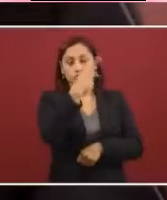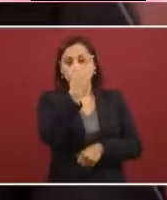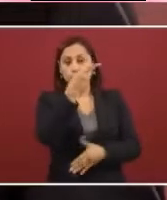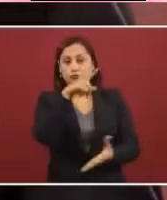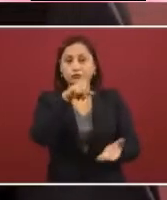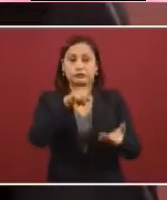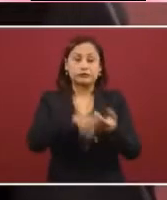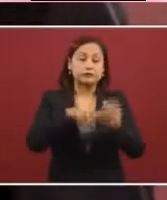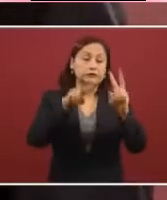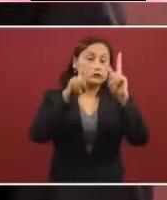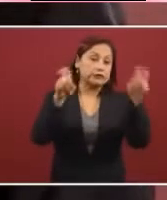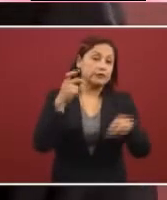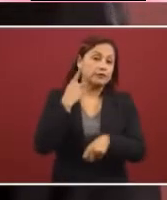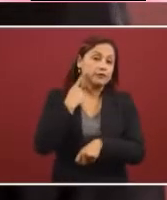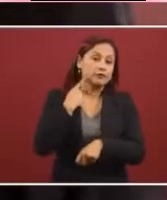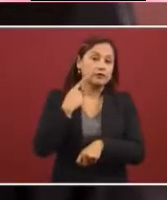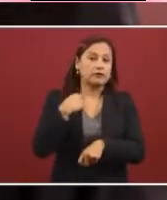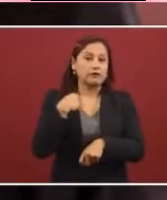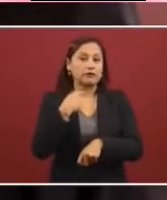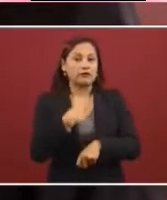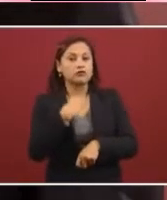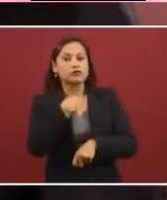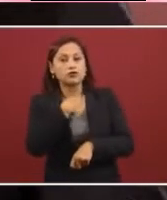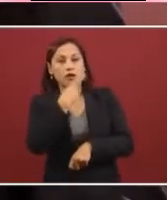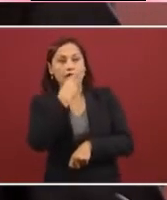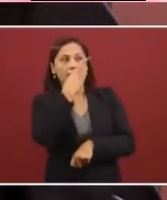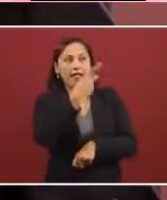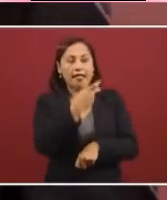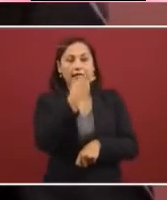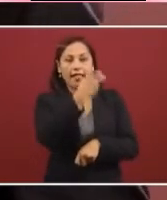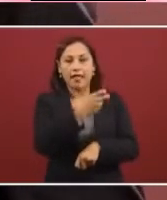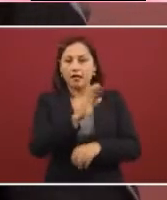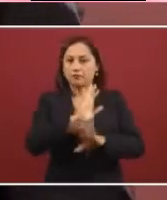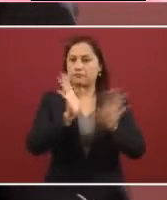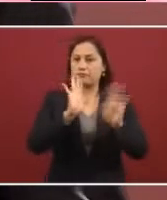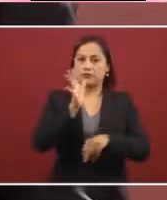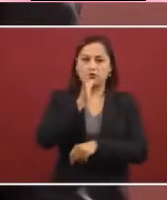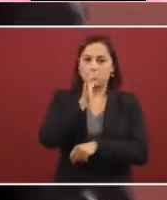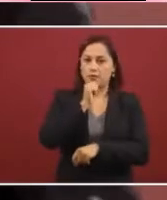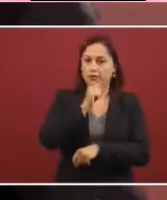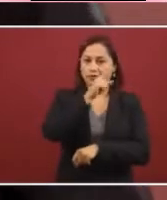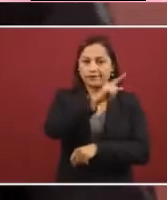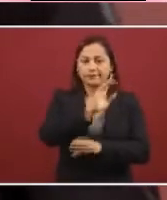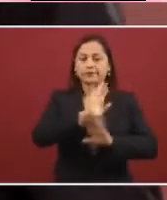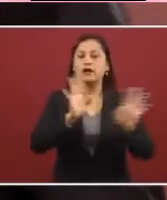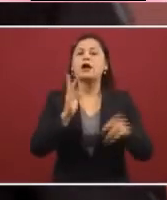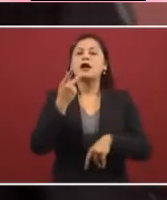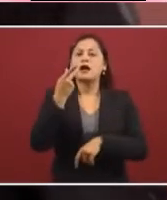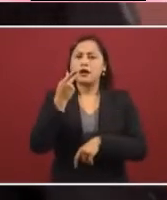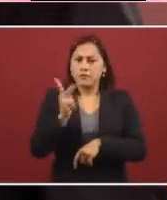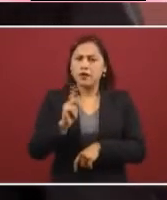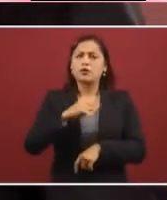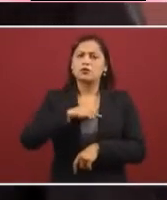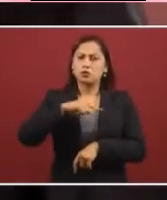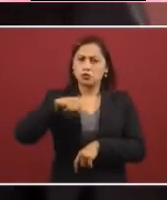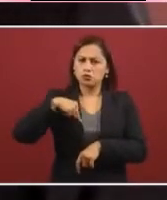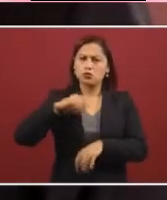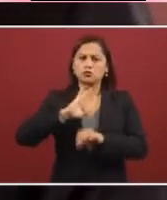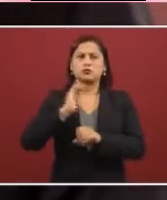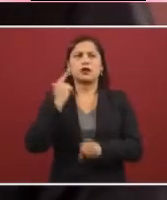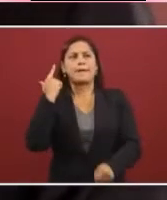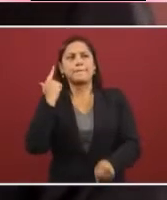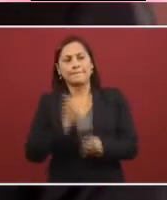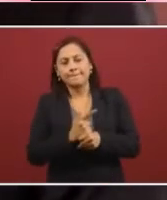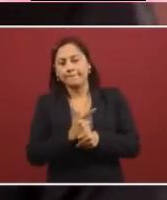of the internal politics of other countries. However, but we are aware.